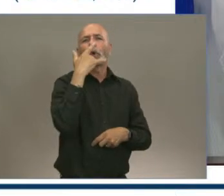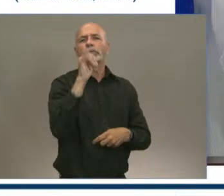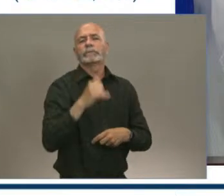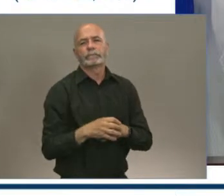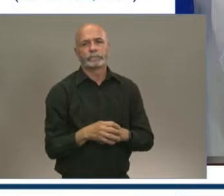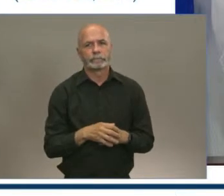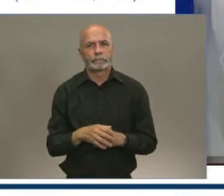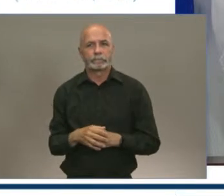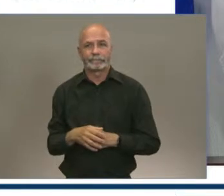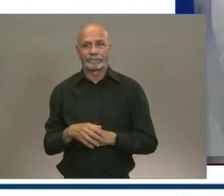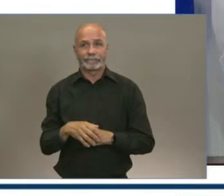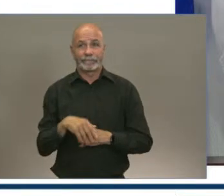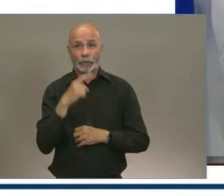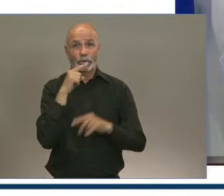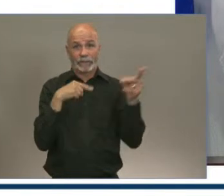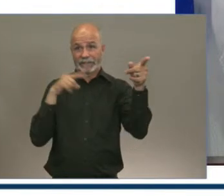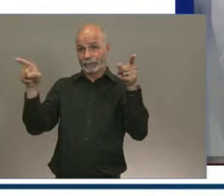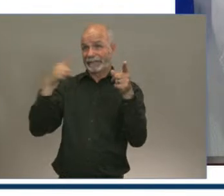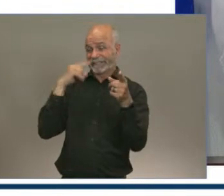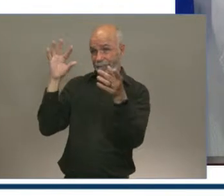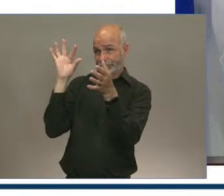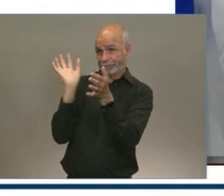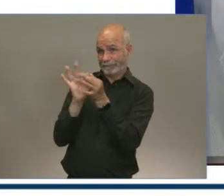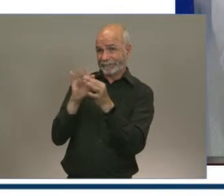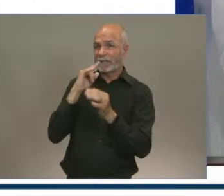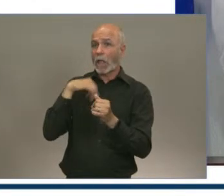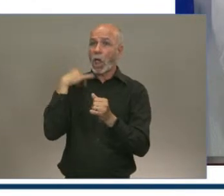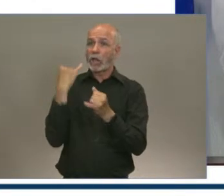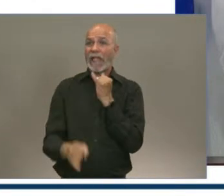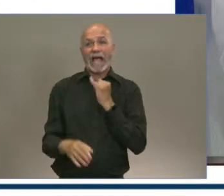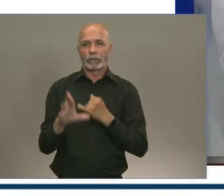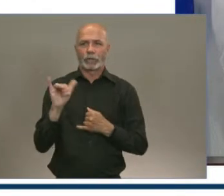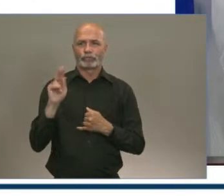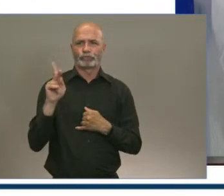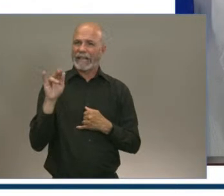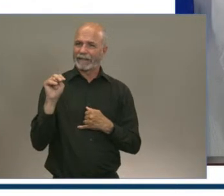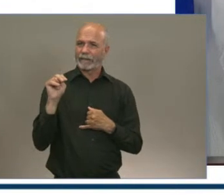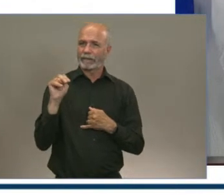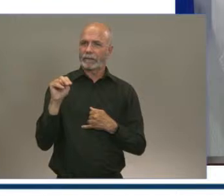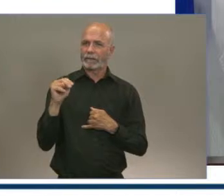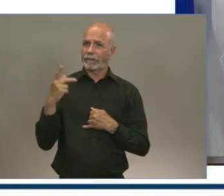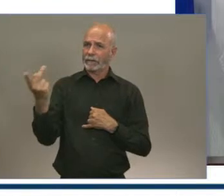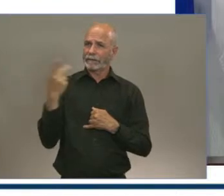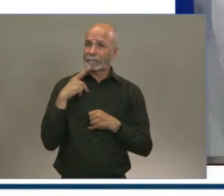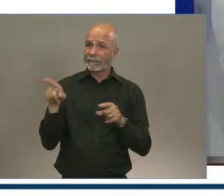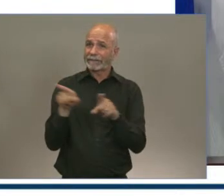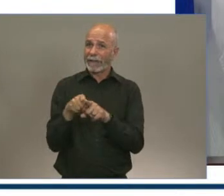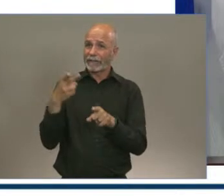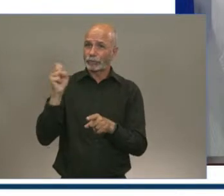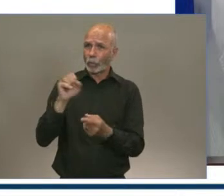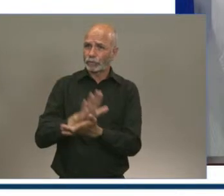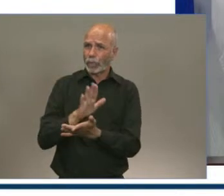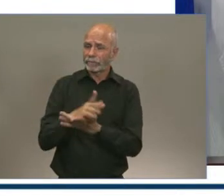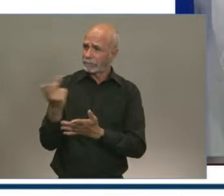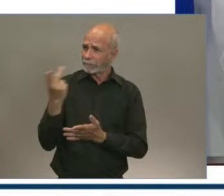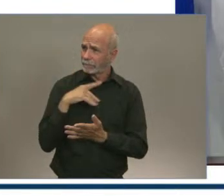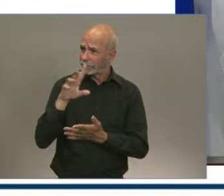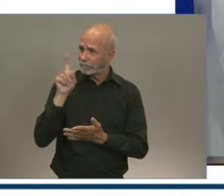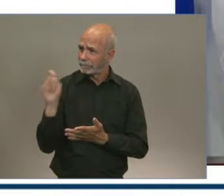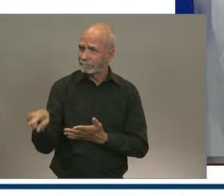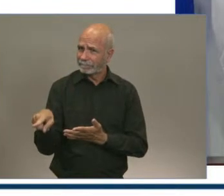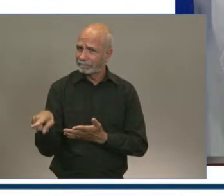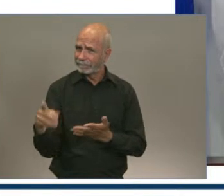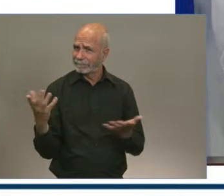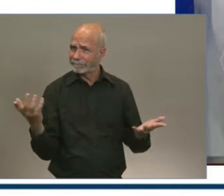me to say my nickname, my last name. So we will look carefully. This is not only